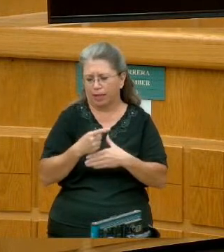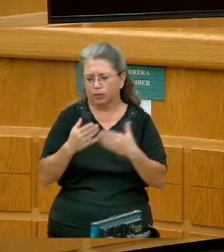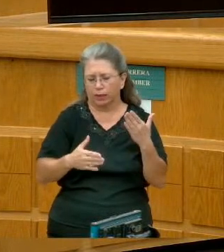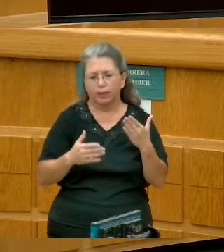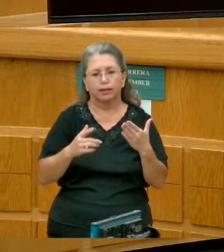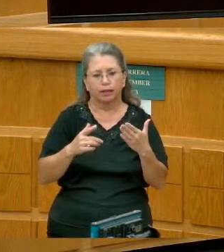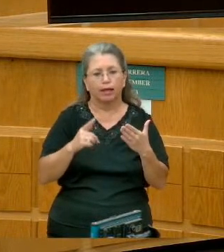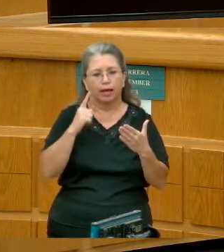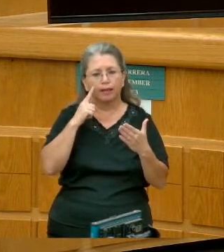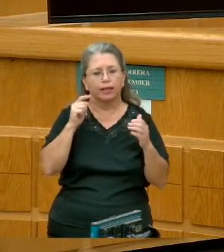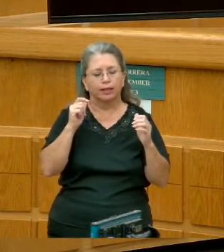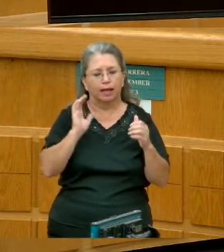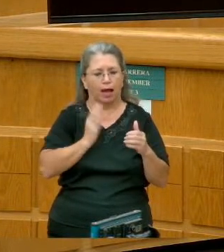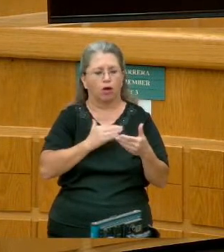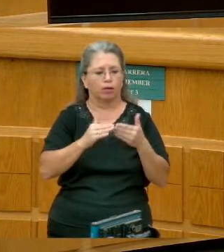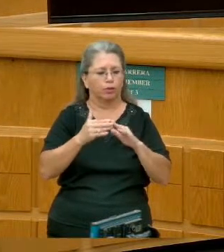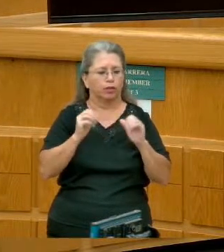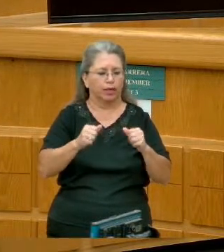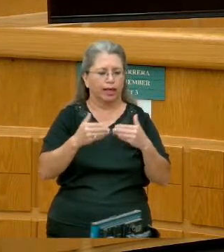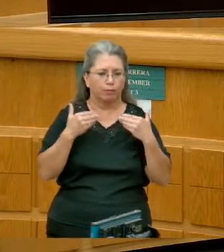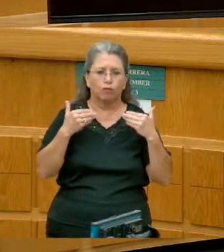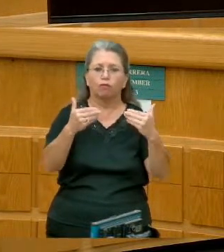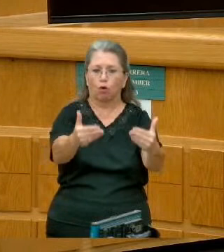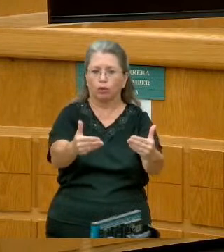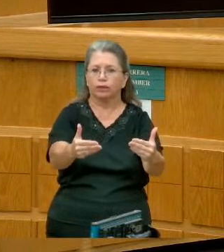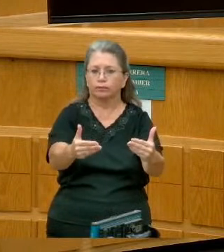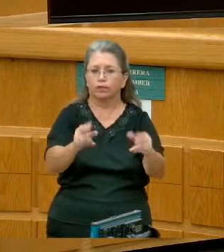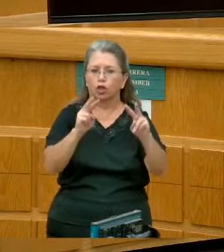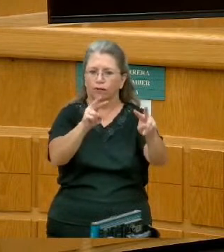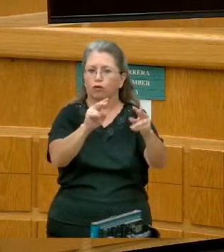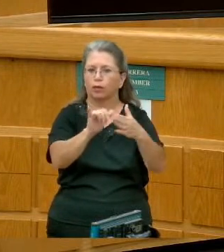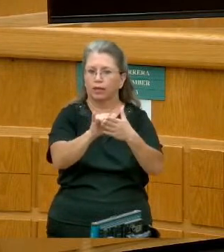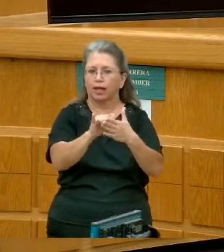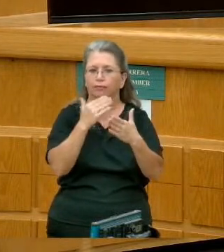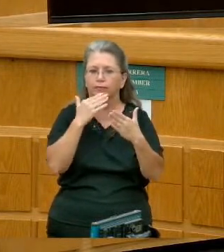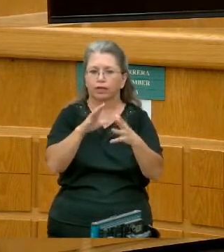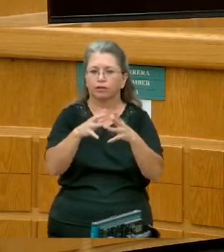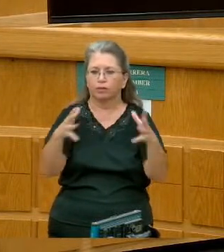community forward, and we're looking forward to it. So thank you very much.